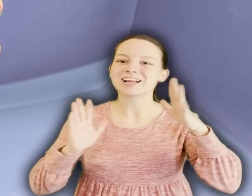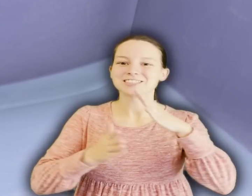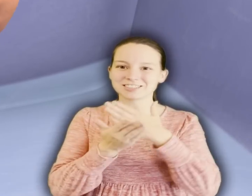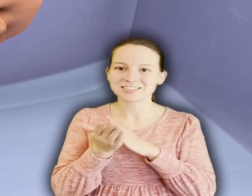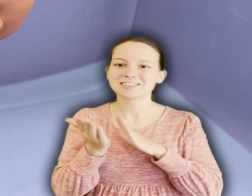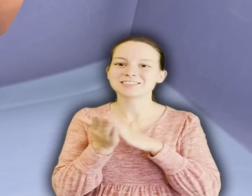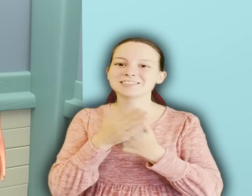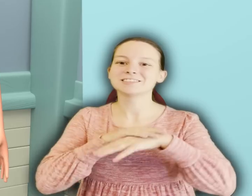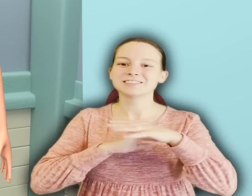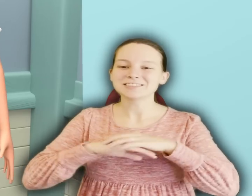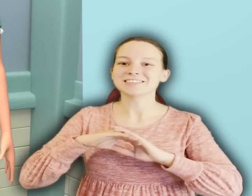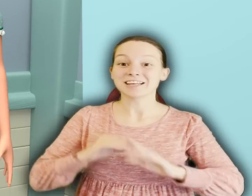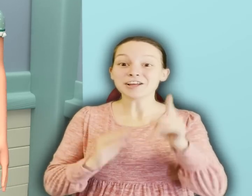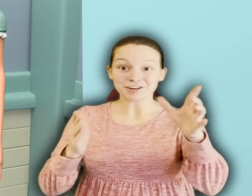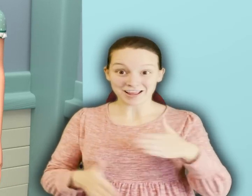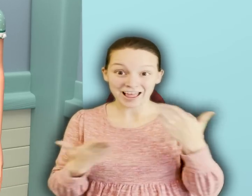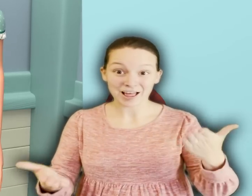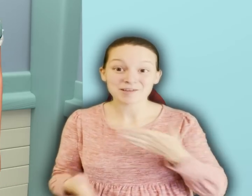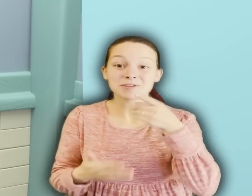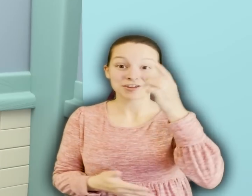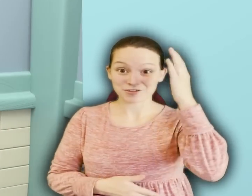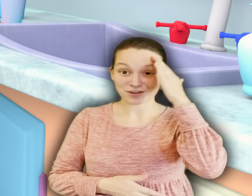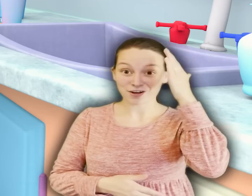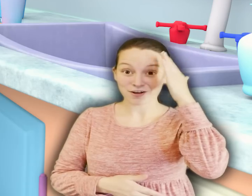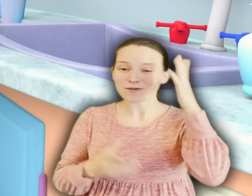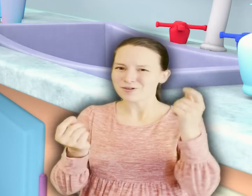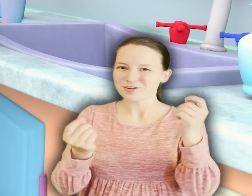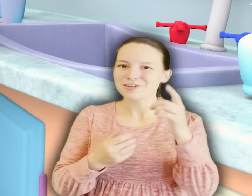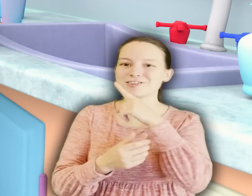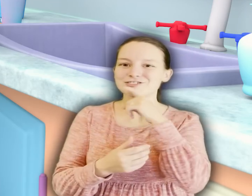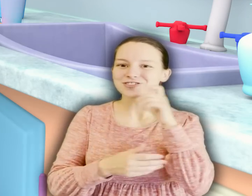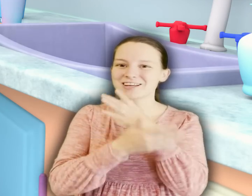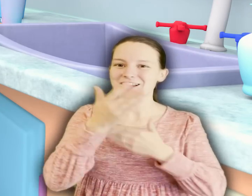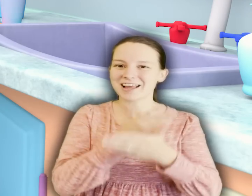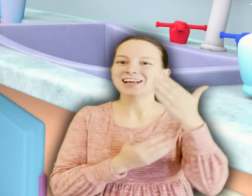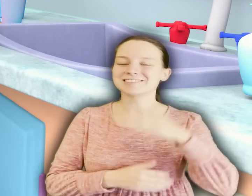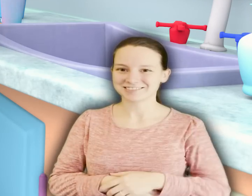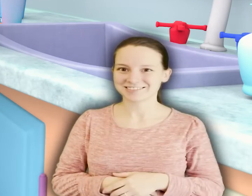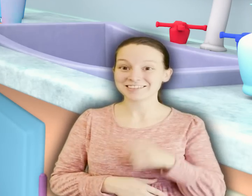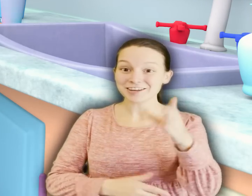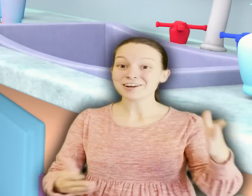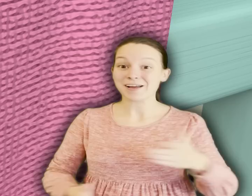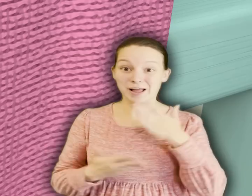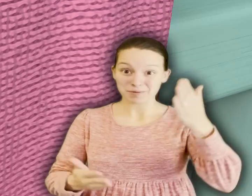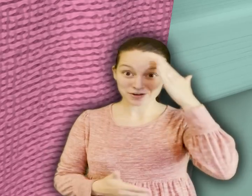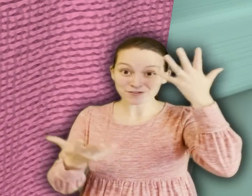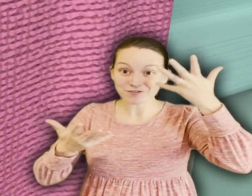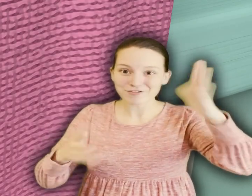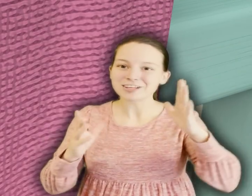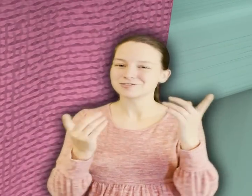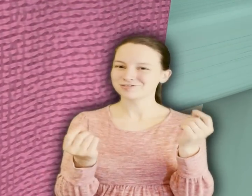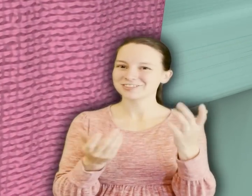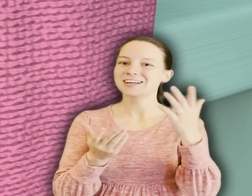it well if you're happy and you know it dry your ham if you're happy and you know it draw